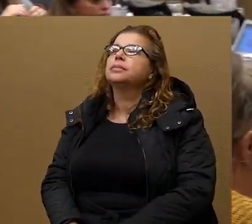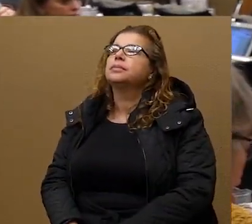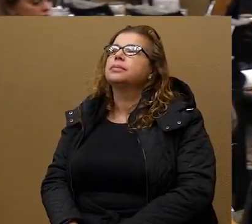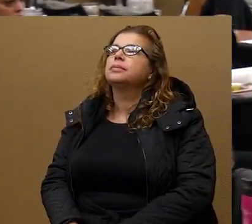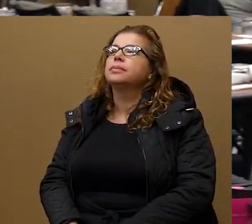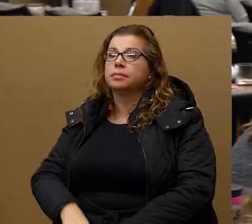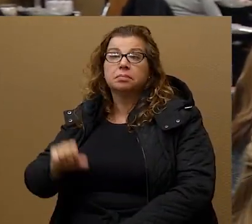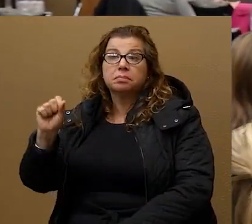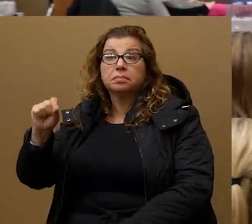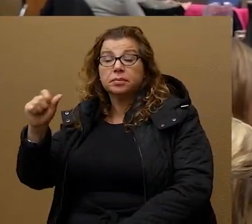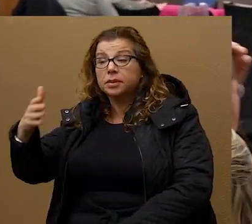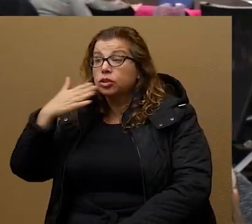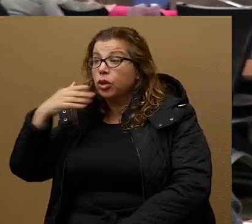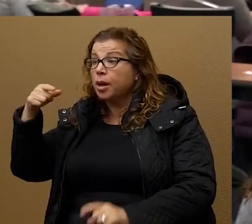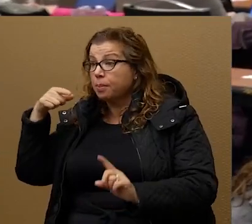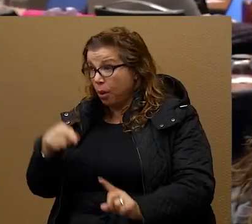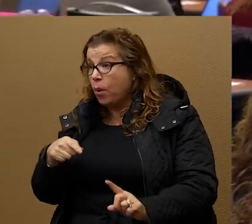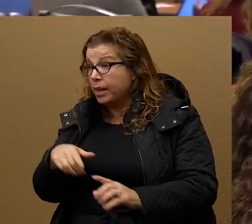Yeah, that's an awesome point.